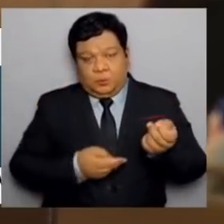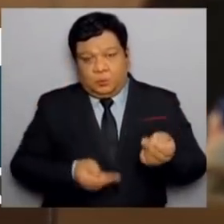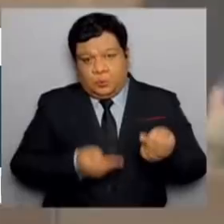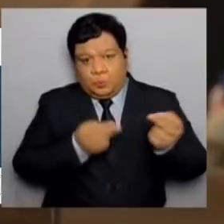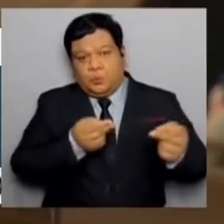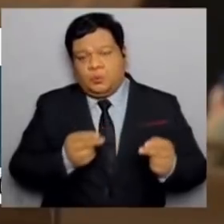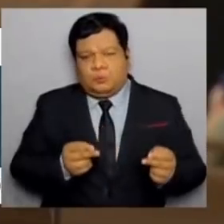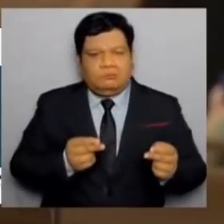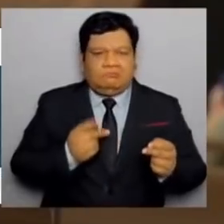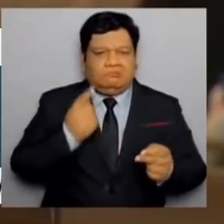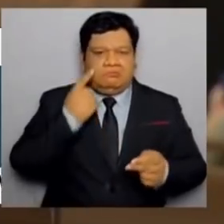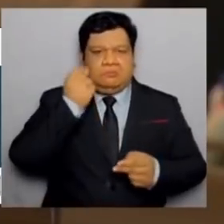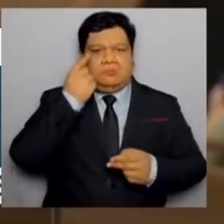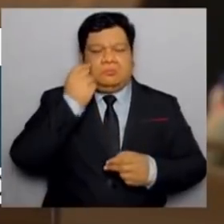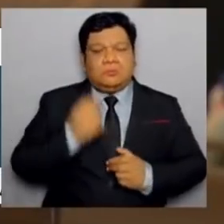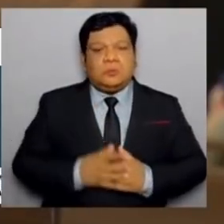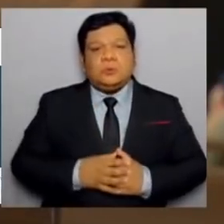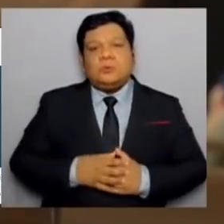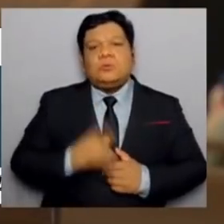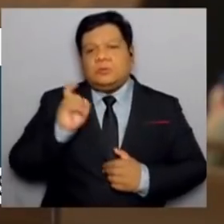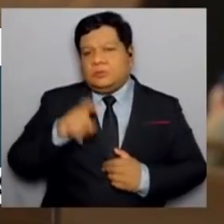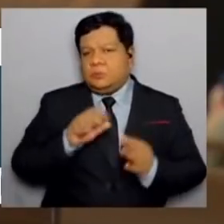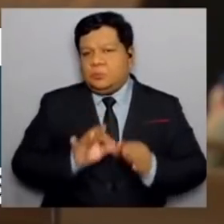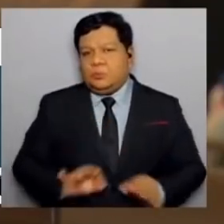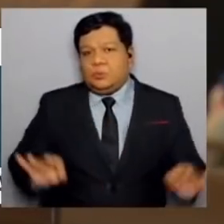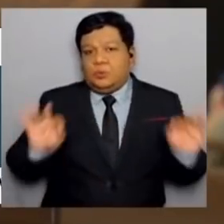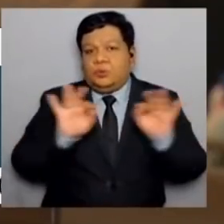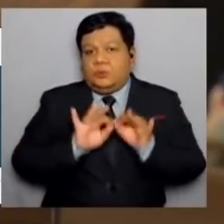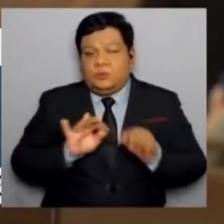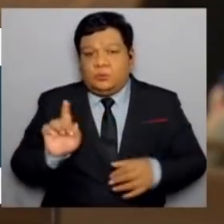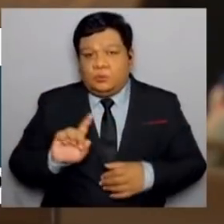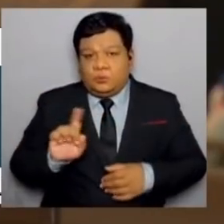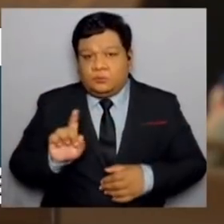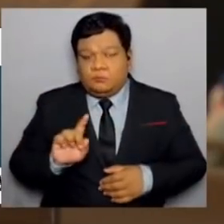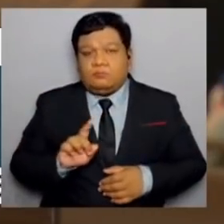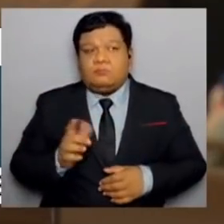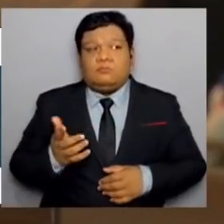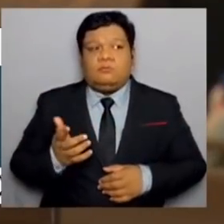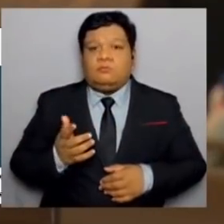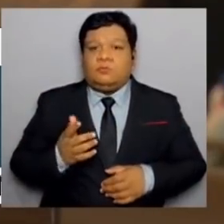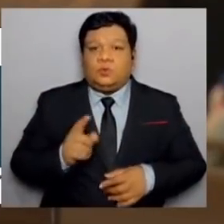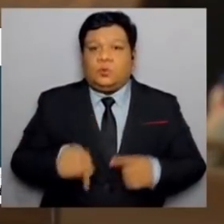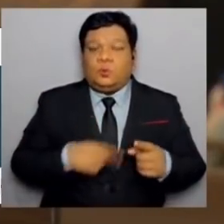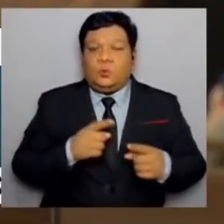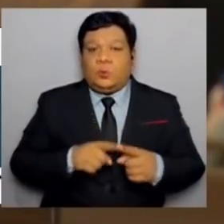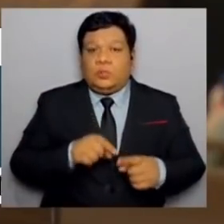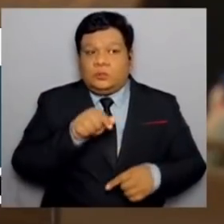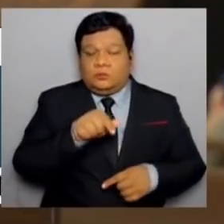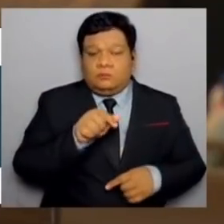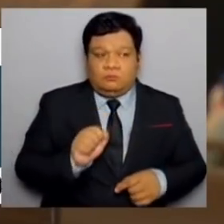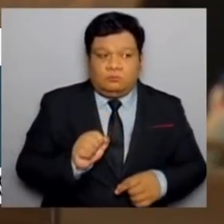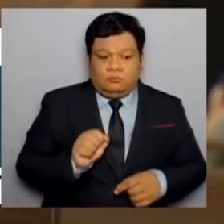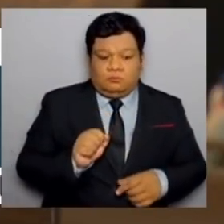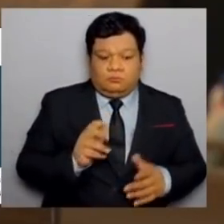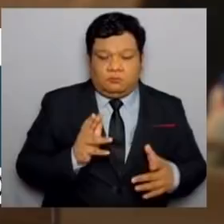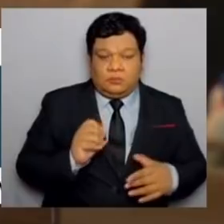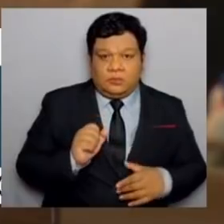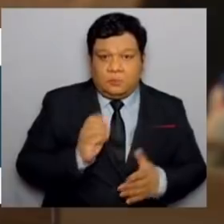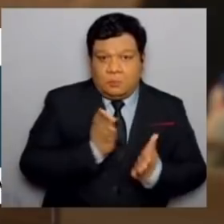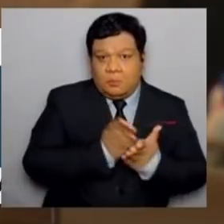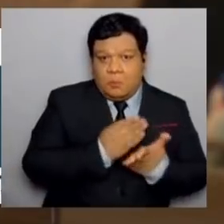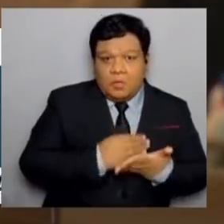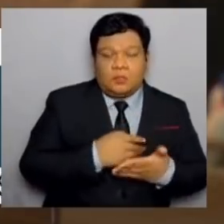presidente. Do kasi importante din na na pagdating sa budget